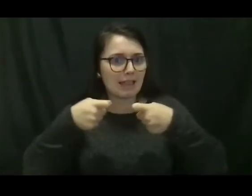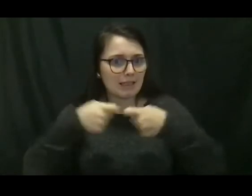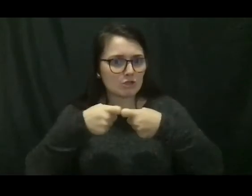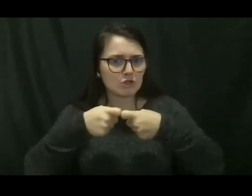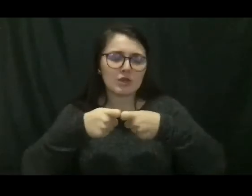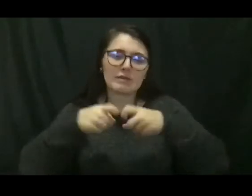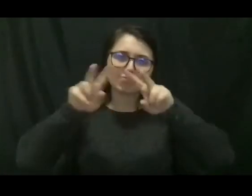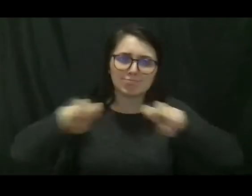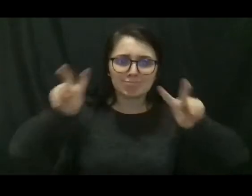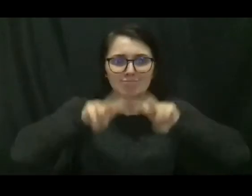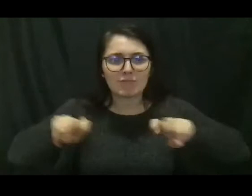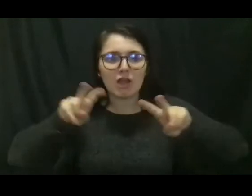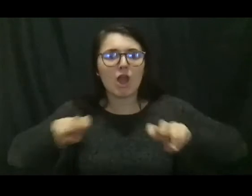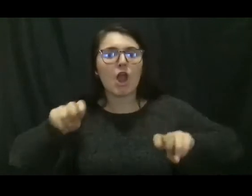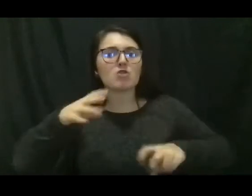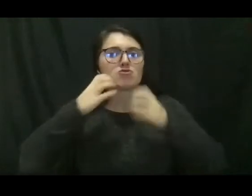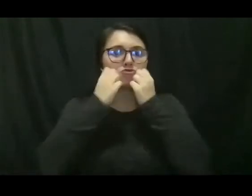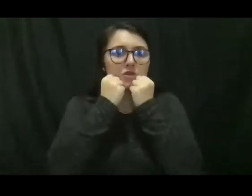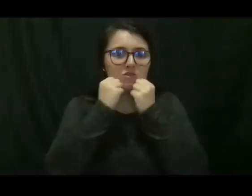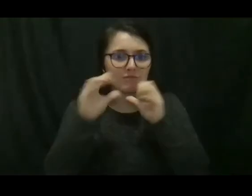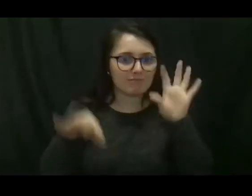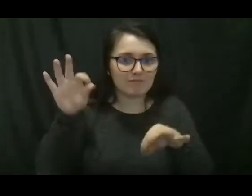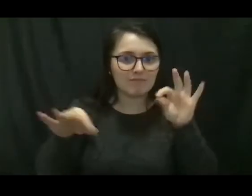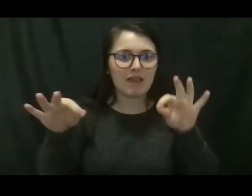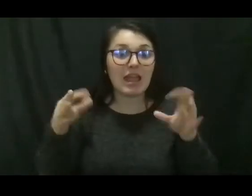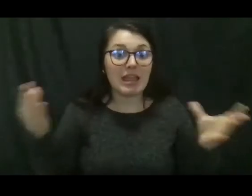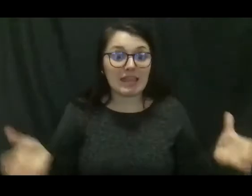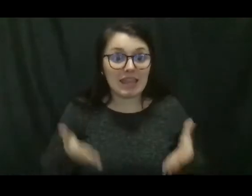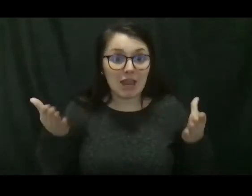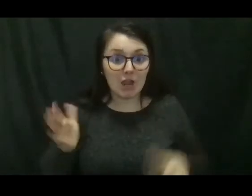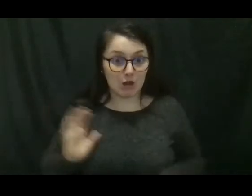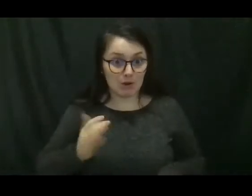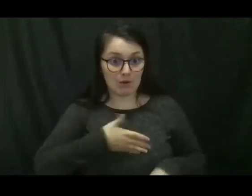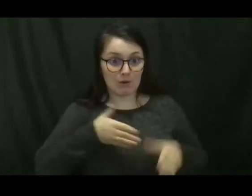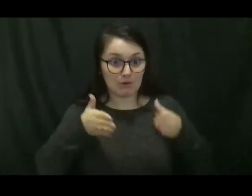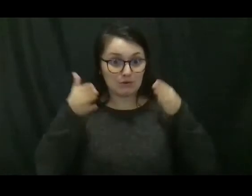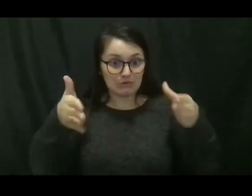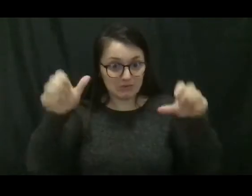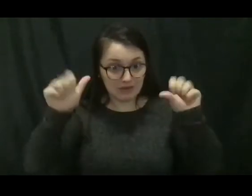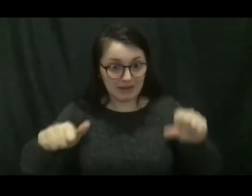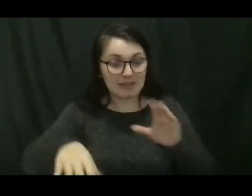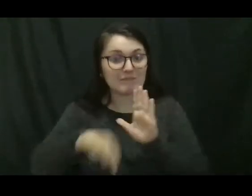right smack here in our back street alley.